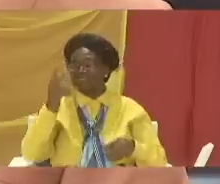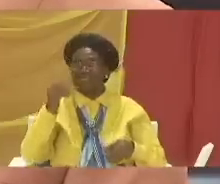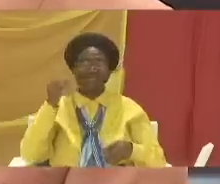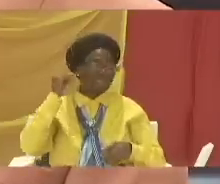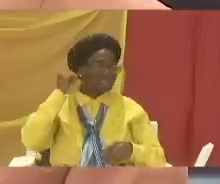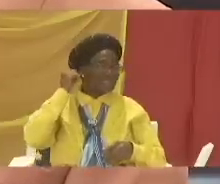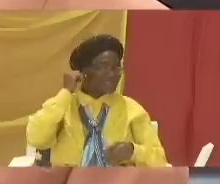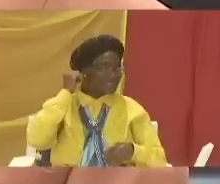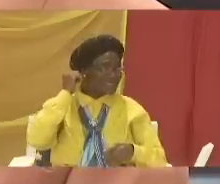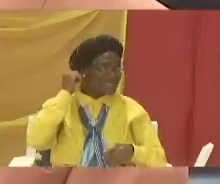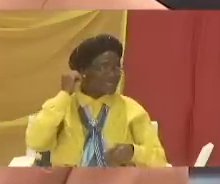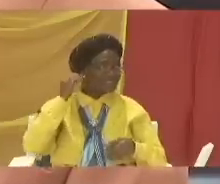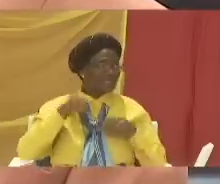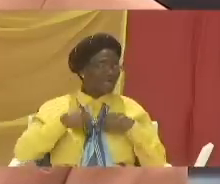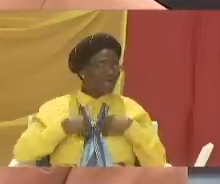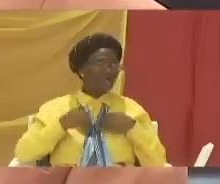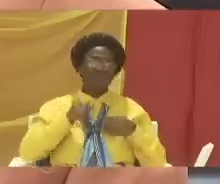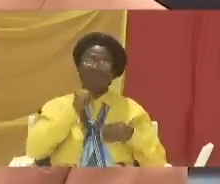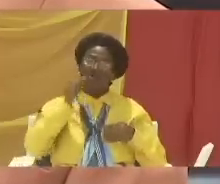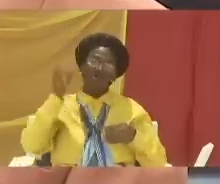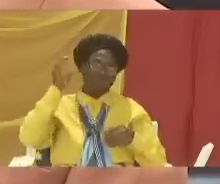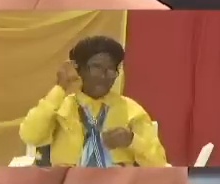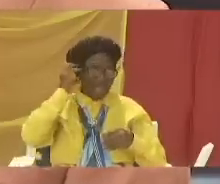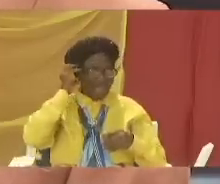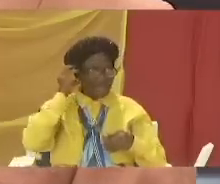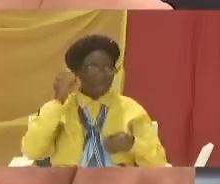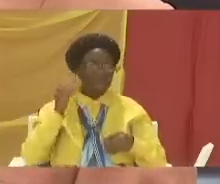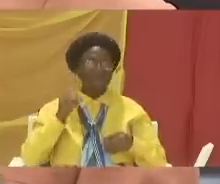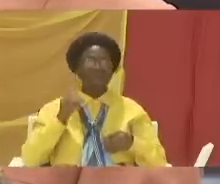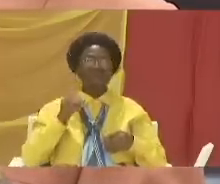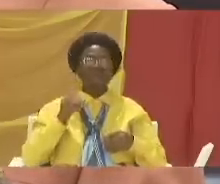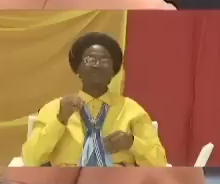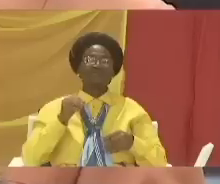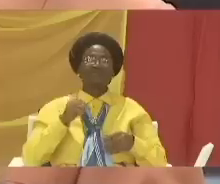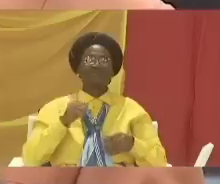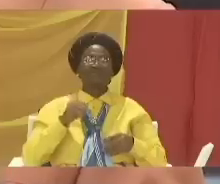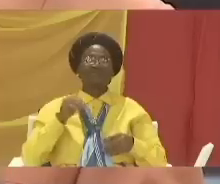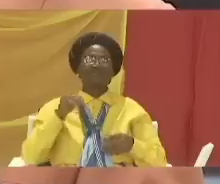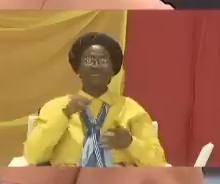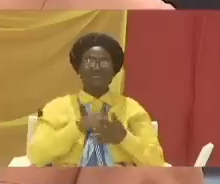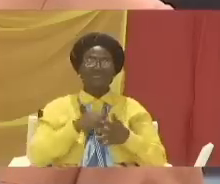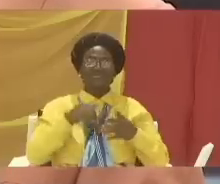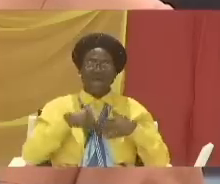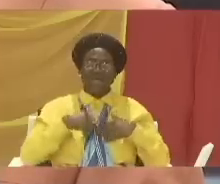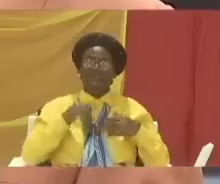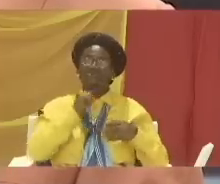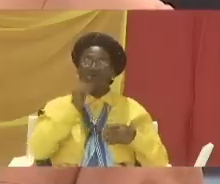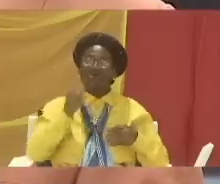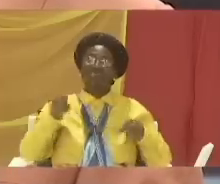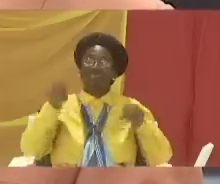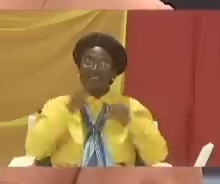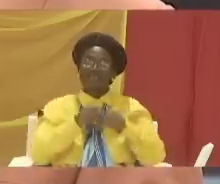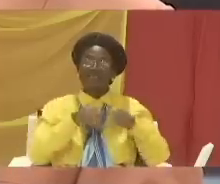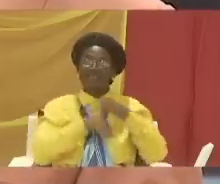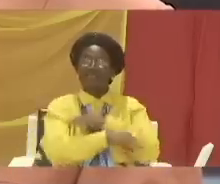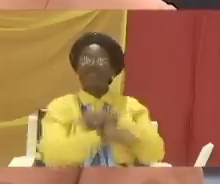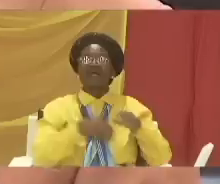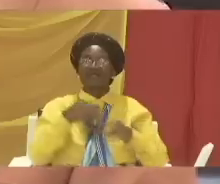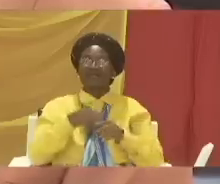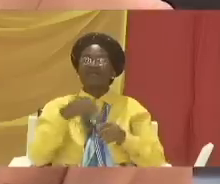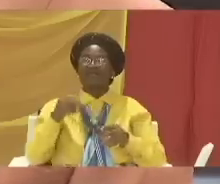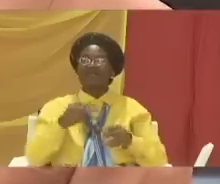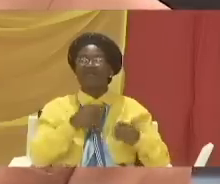ears have not heard, it has not even entered into the heart of man. You can't even imagine